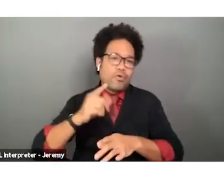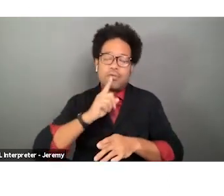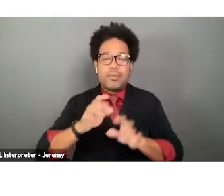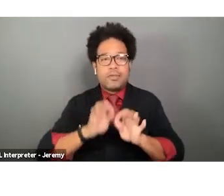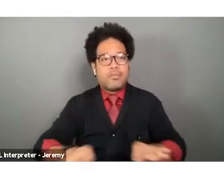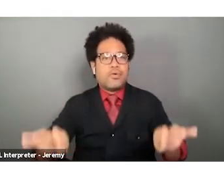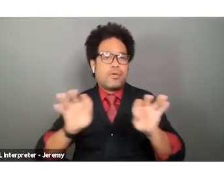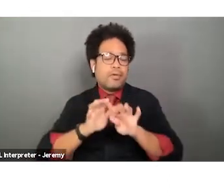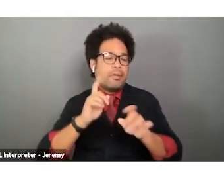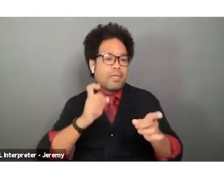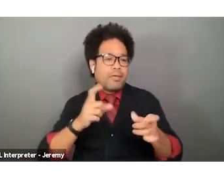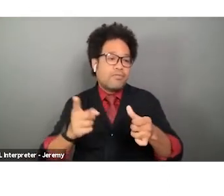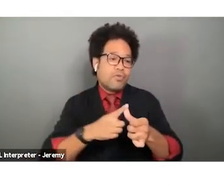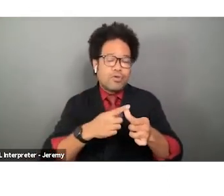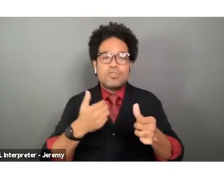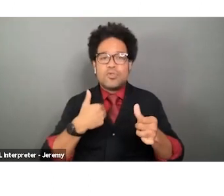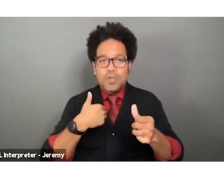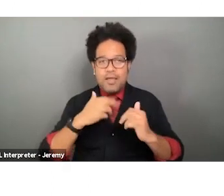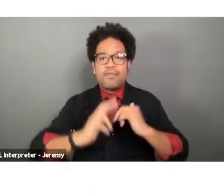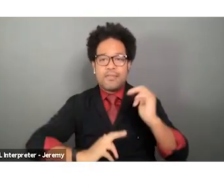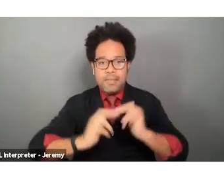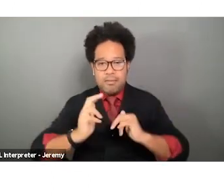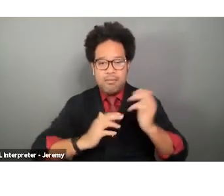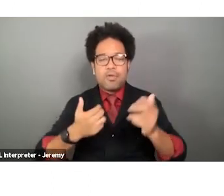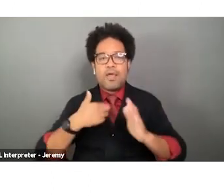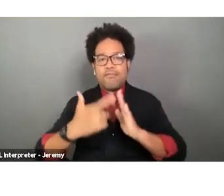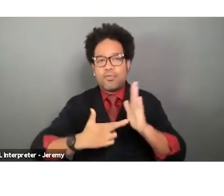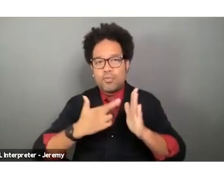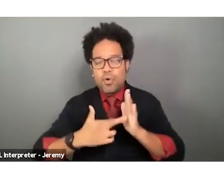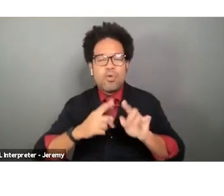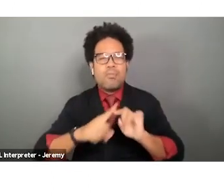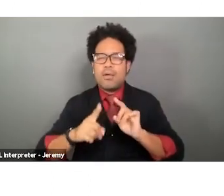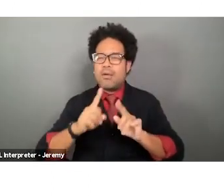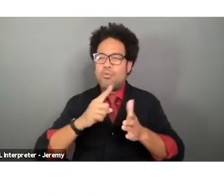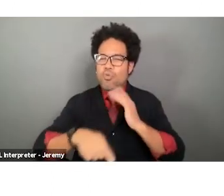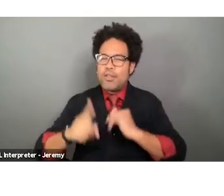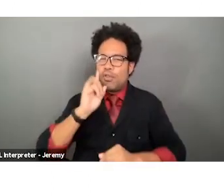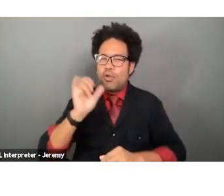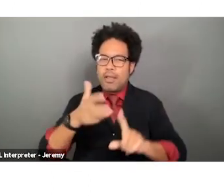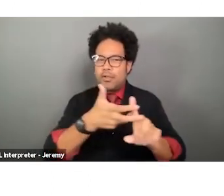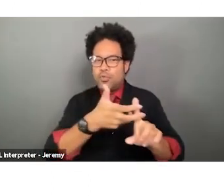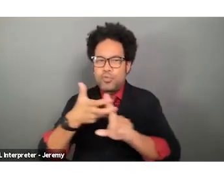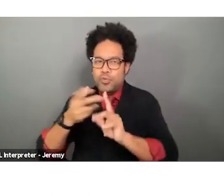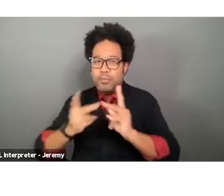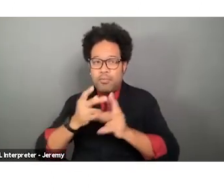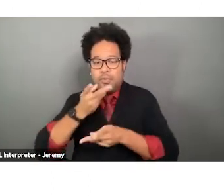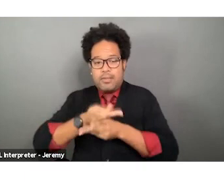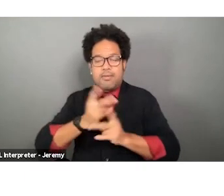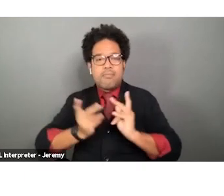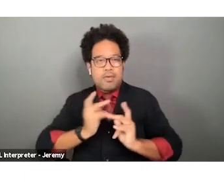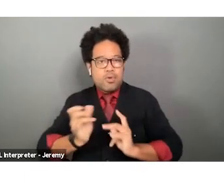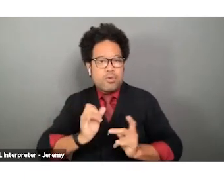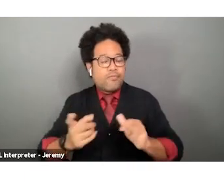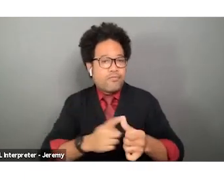important. Because first you have that build, you have those roles, but what does it look like to really recruit and retain these people?